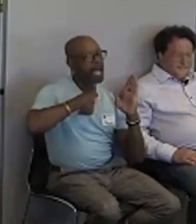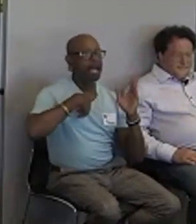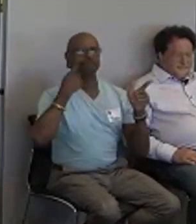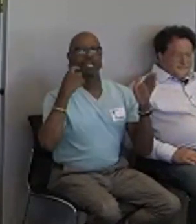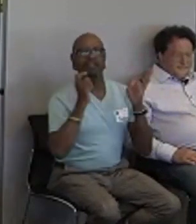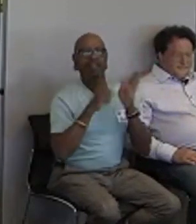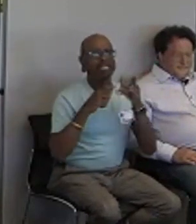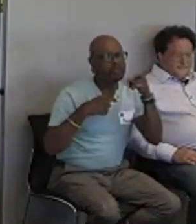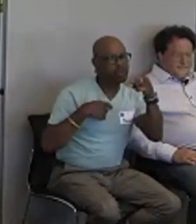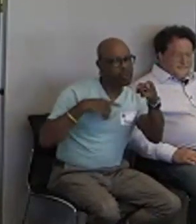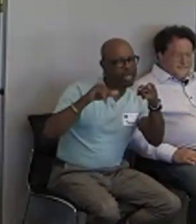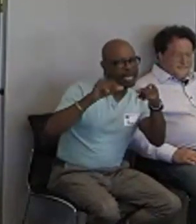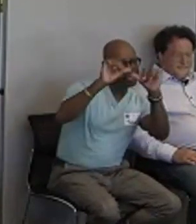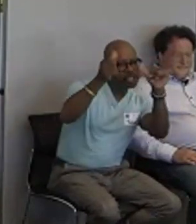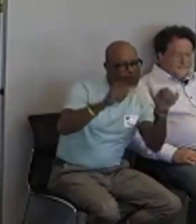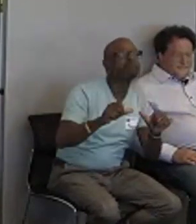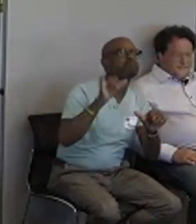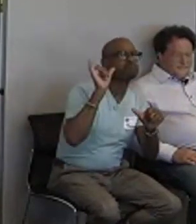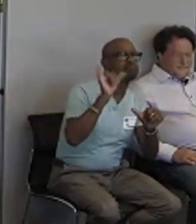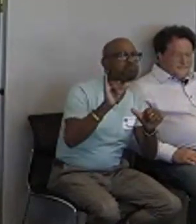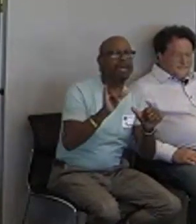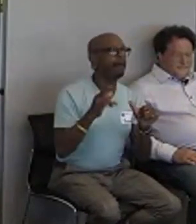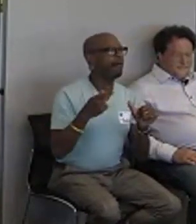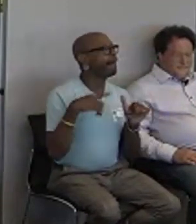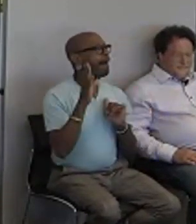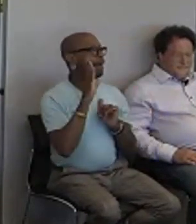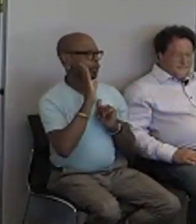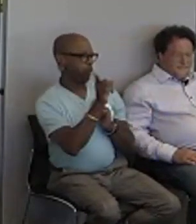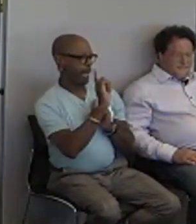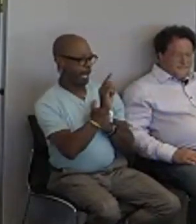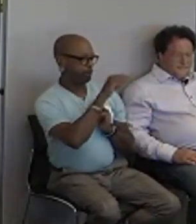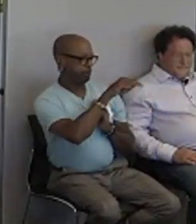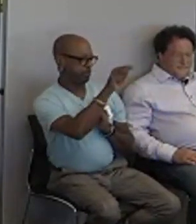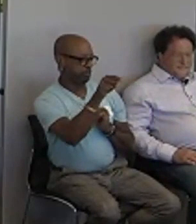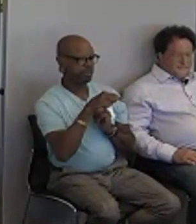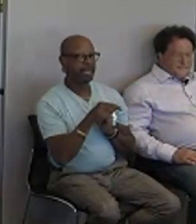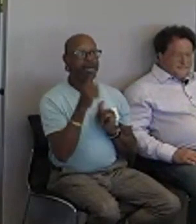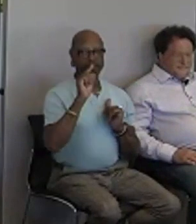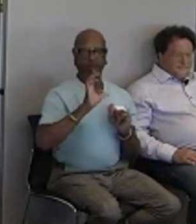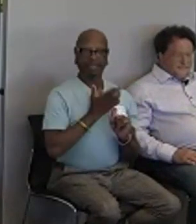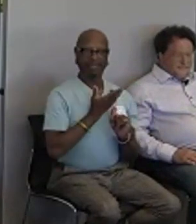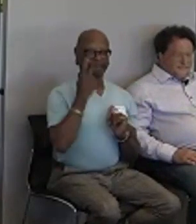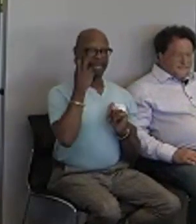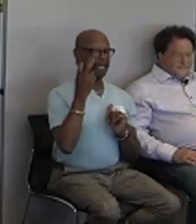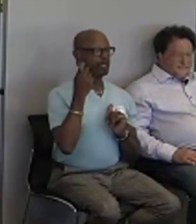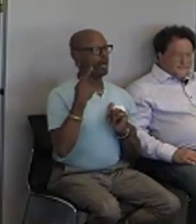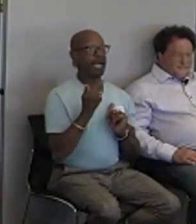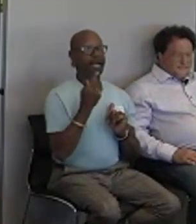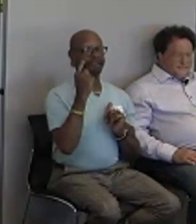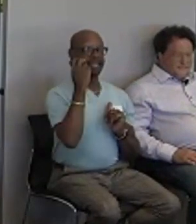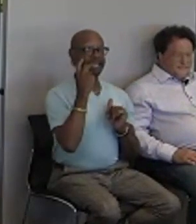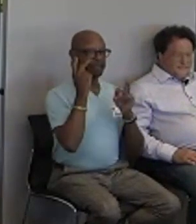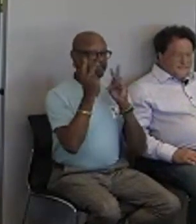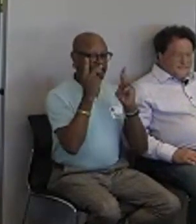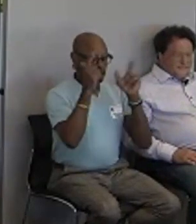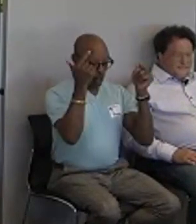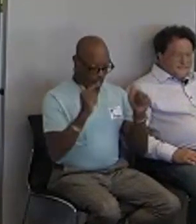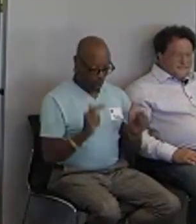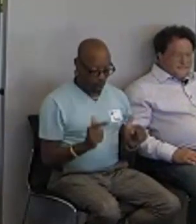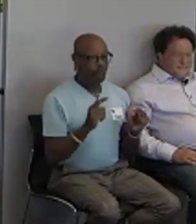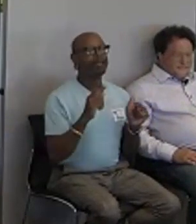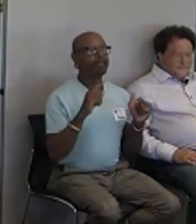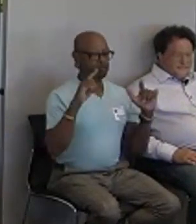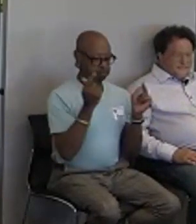recognizing landmarks, and orienting themselves with ease. For those of us who are blind or have low vision, the lack of access to